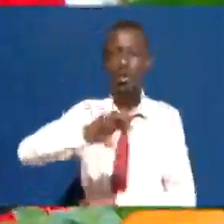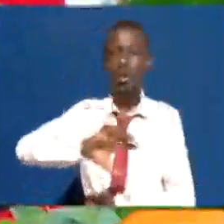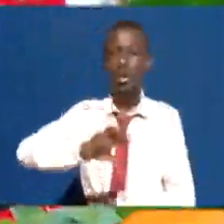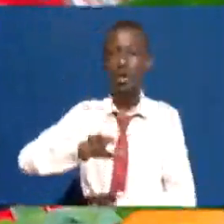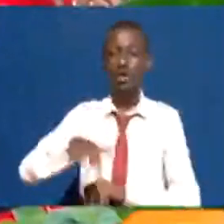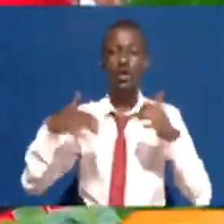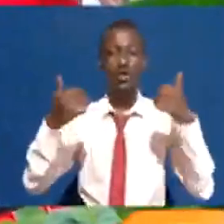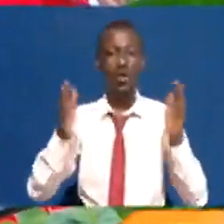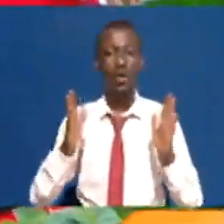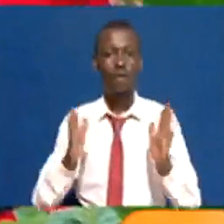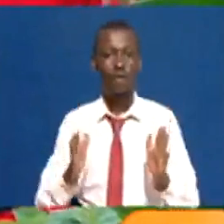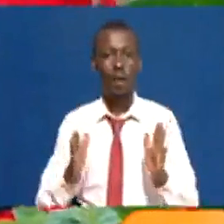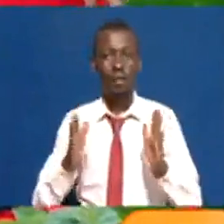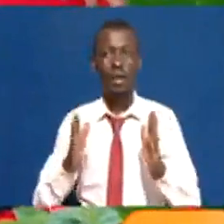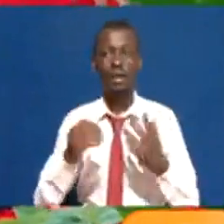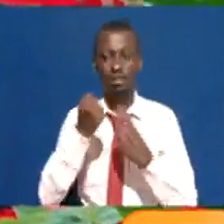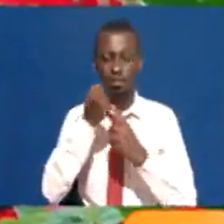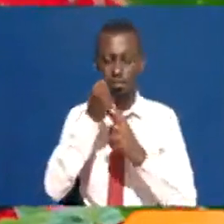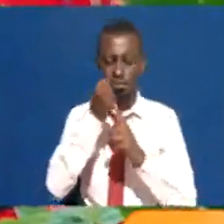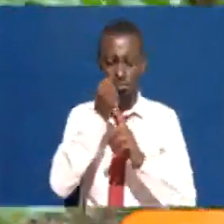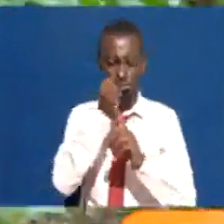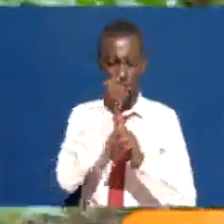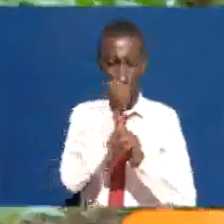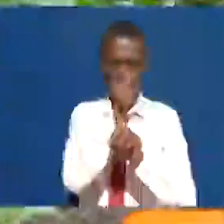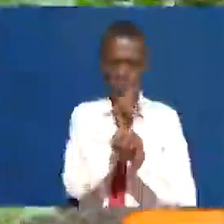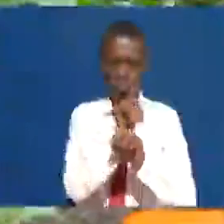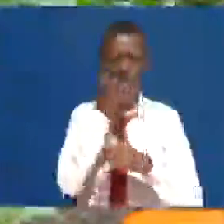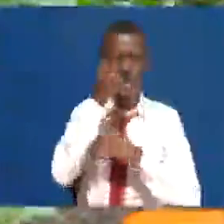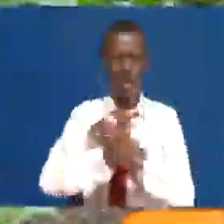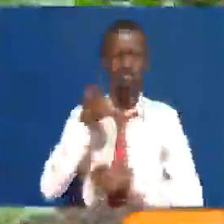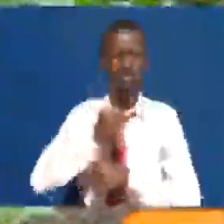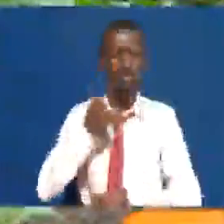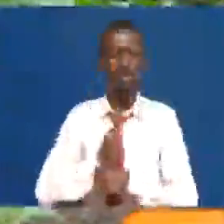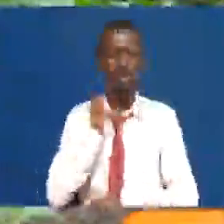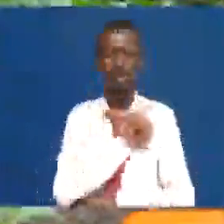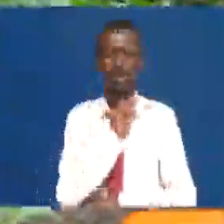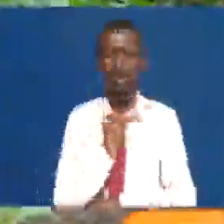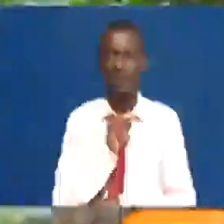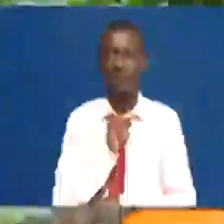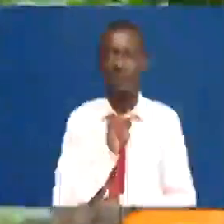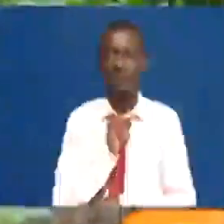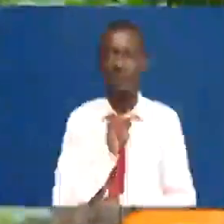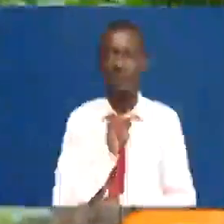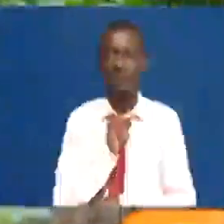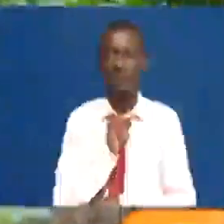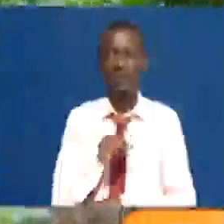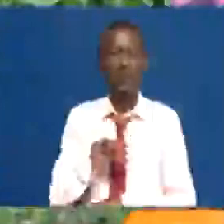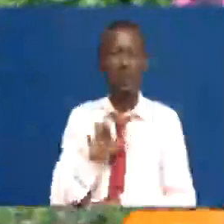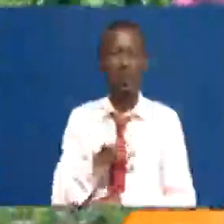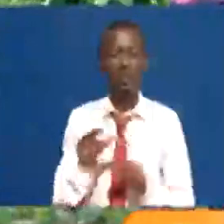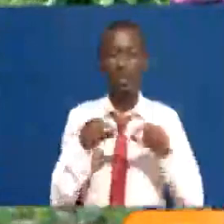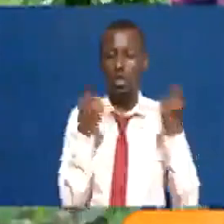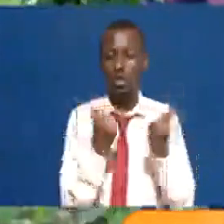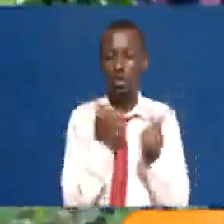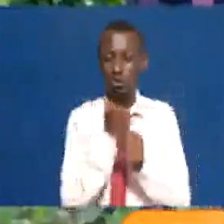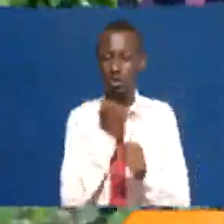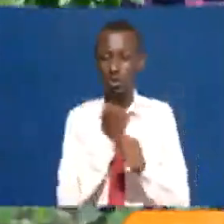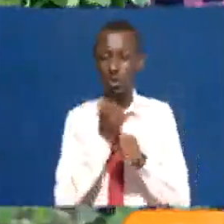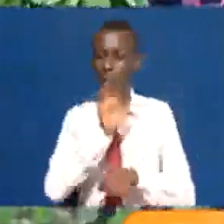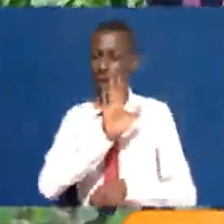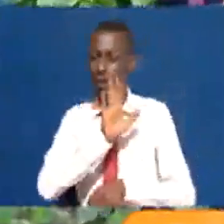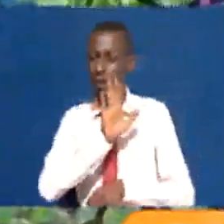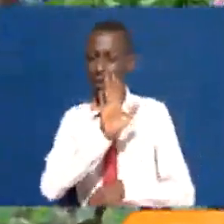farmers finally reap the fruits of their labor. It is the hard work of Kokosho Women Group, who have not been left